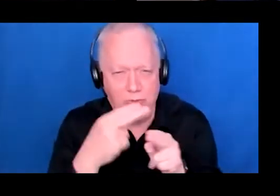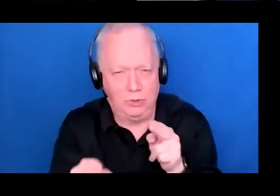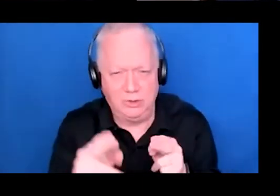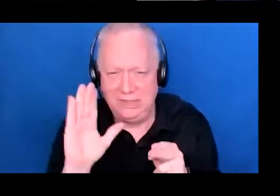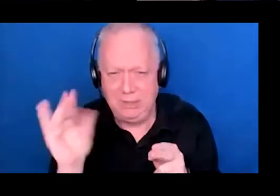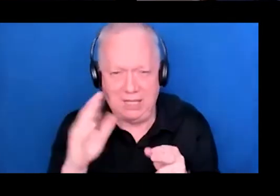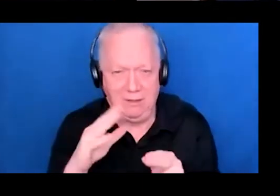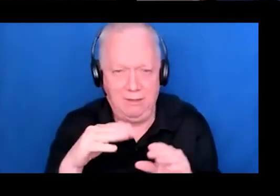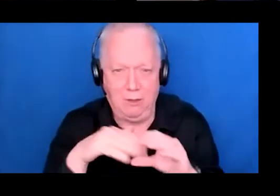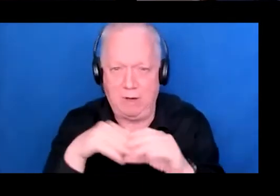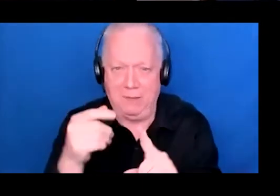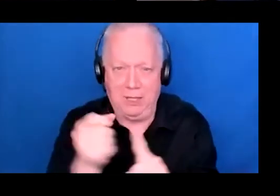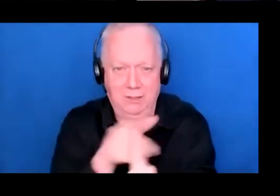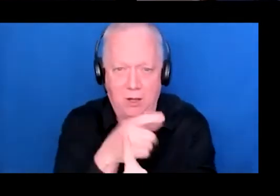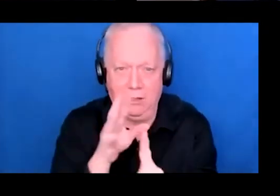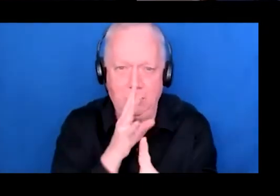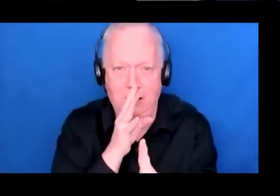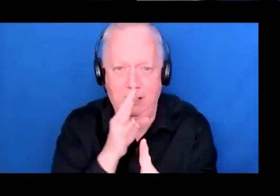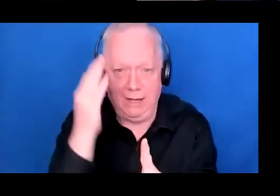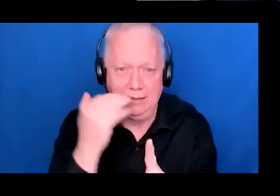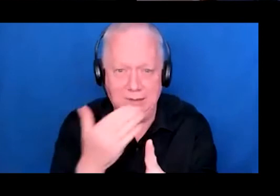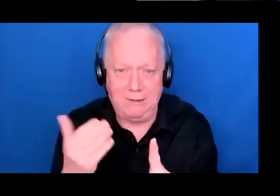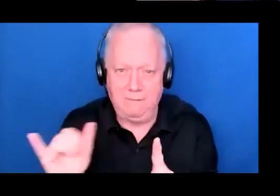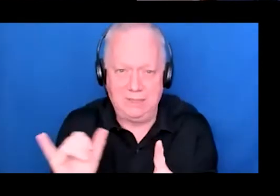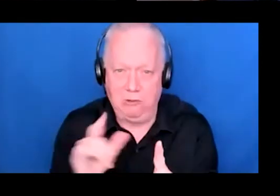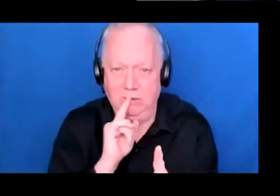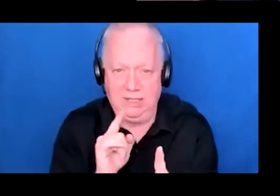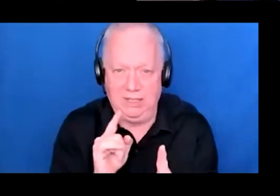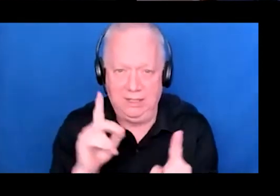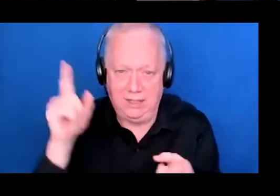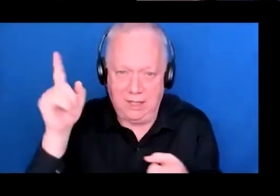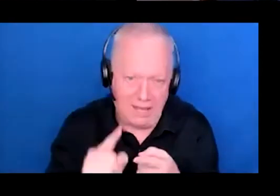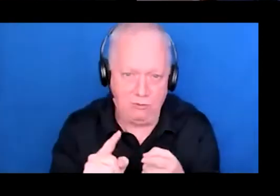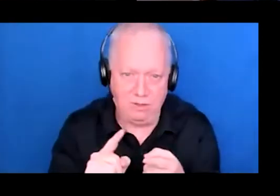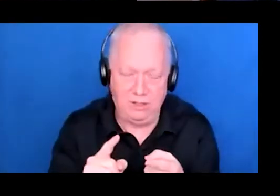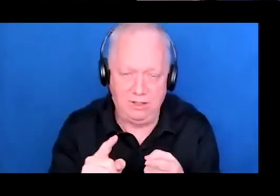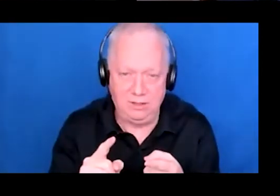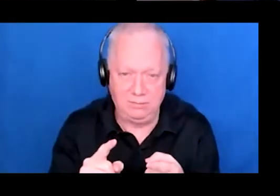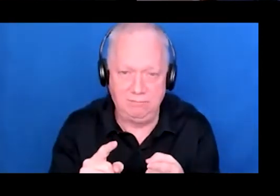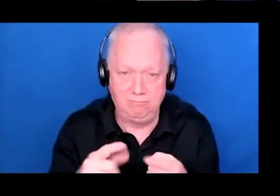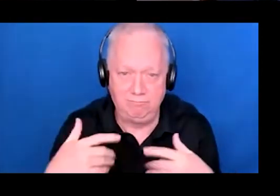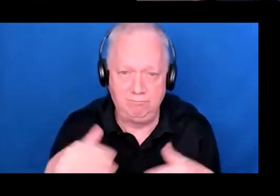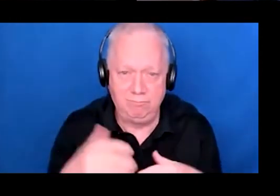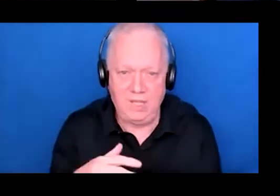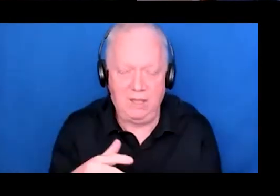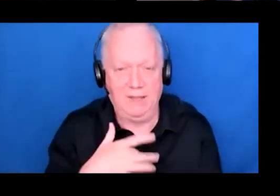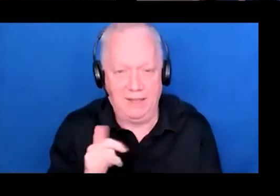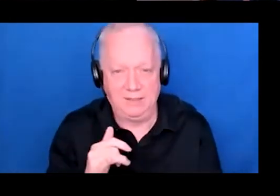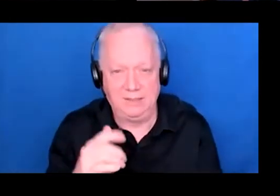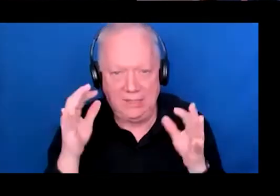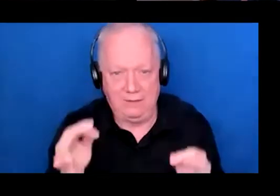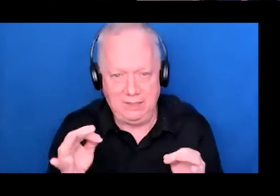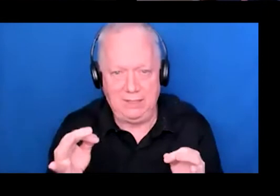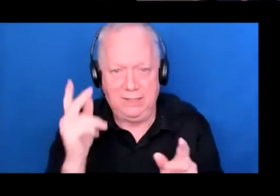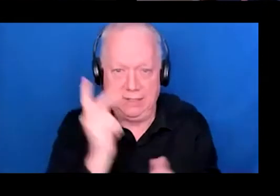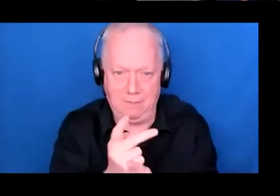like the rambling sort of talking head stuff was really cut back pretty hardcore. So I feel like it's definitely kept